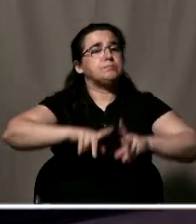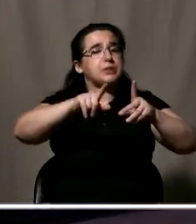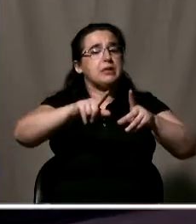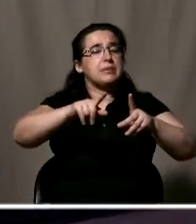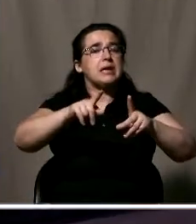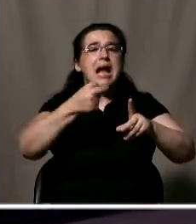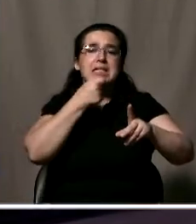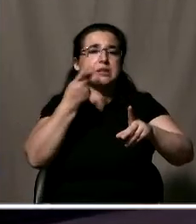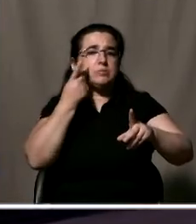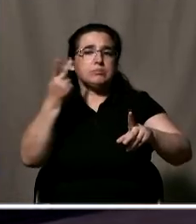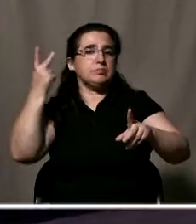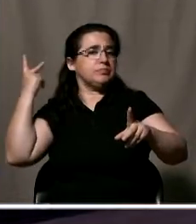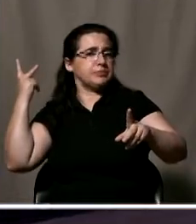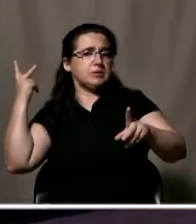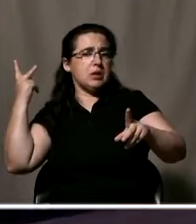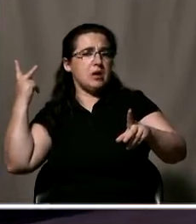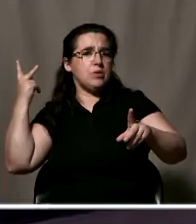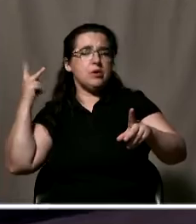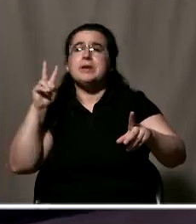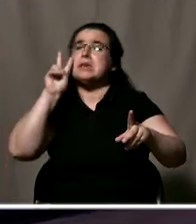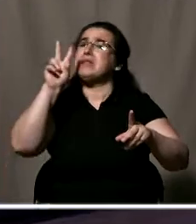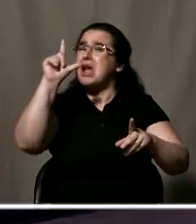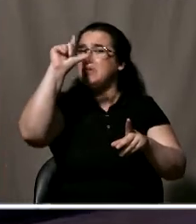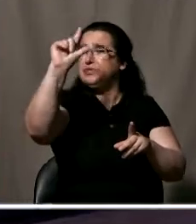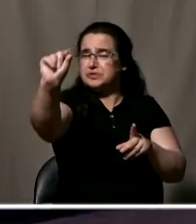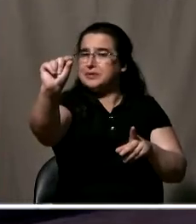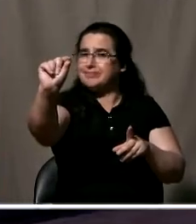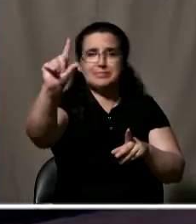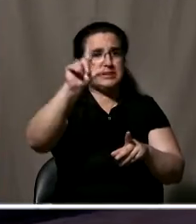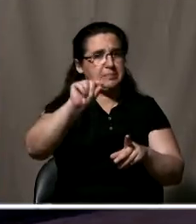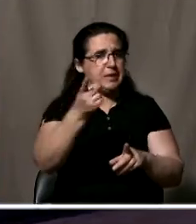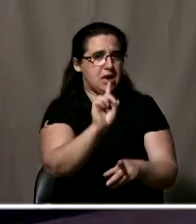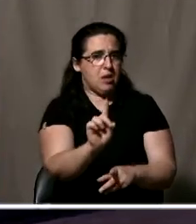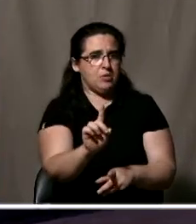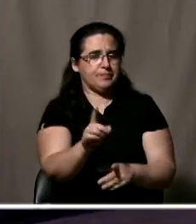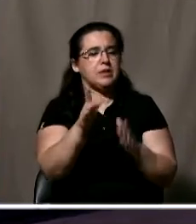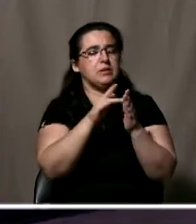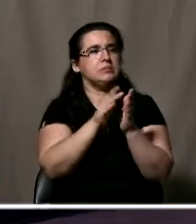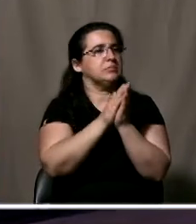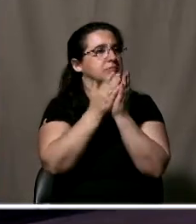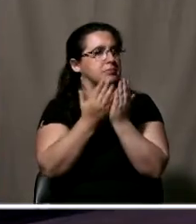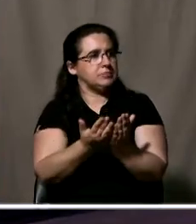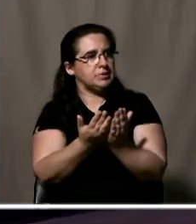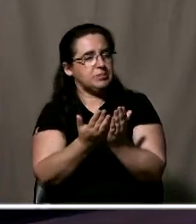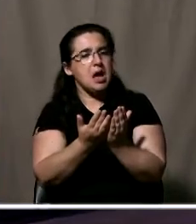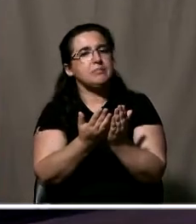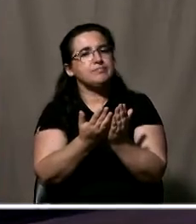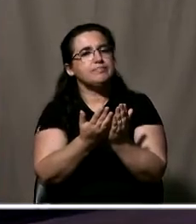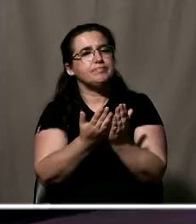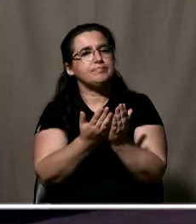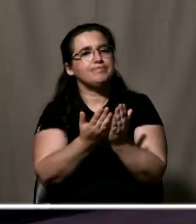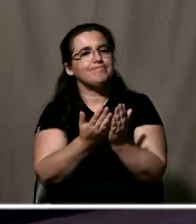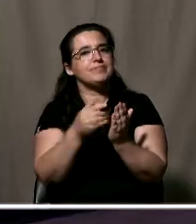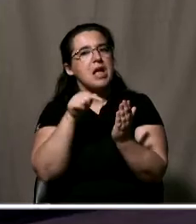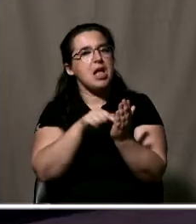mas também não fazemos progresso se olharmos muito para o futuro. The gospel. O Evangelho is the great simplifier of life's problems. É o